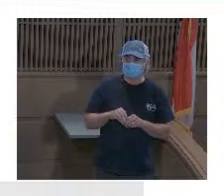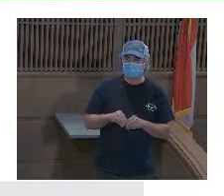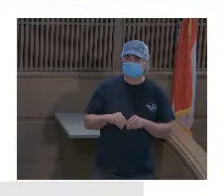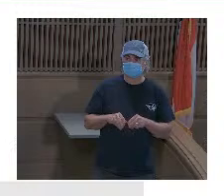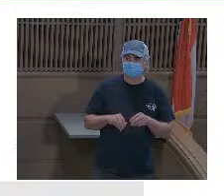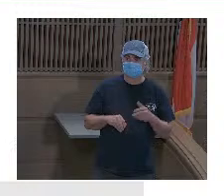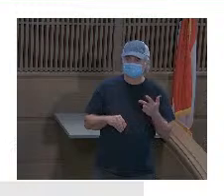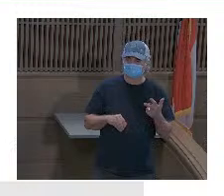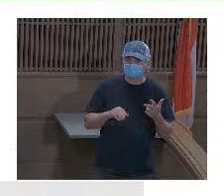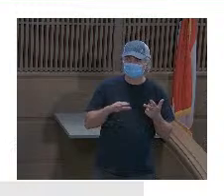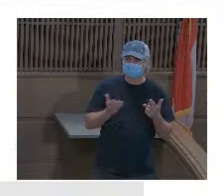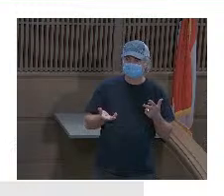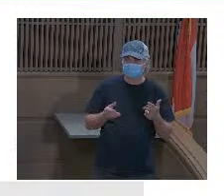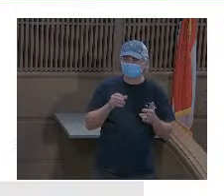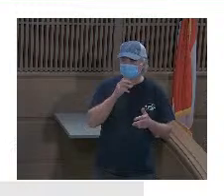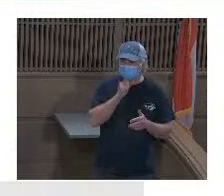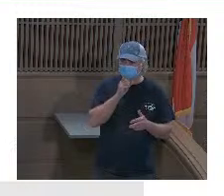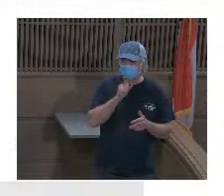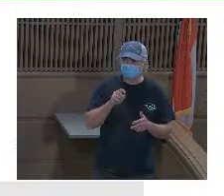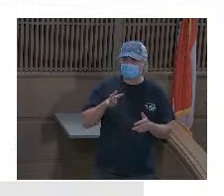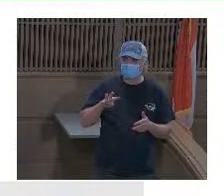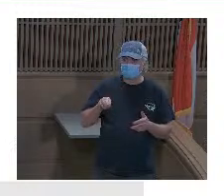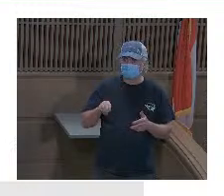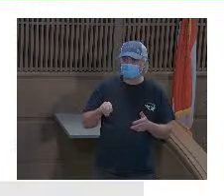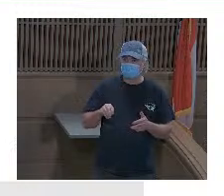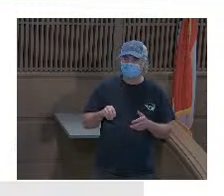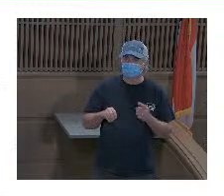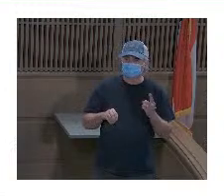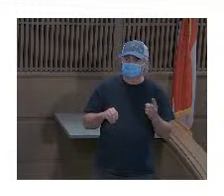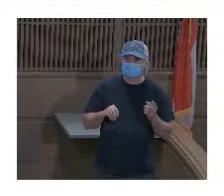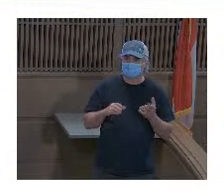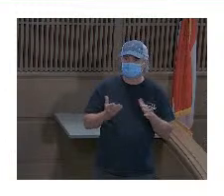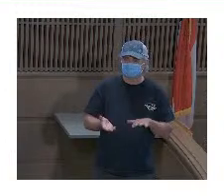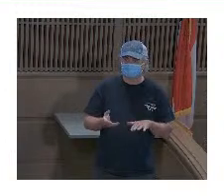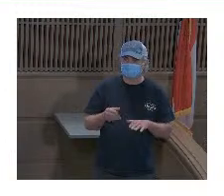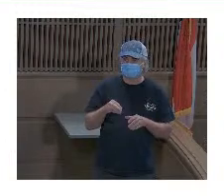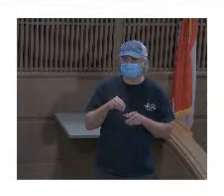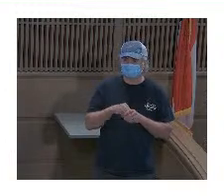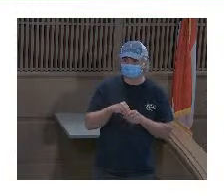40. And we had 1 death in the age of 30.